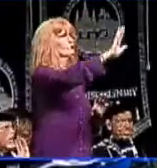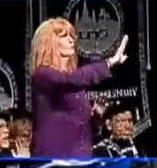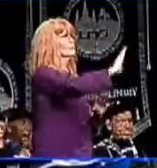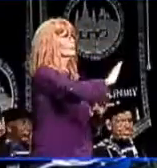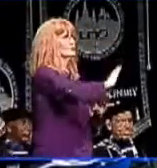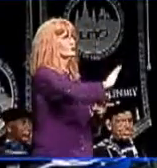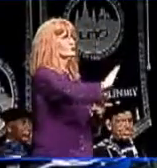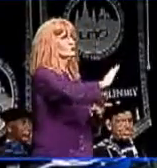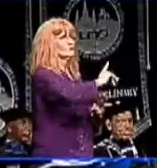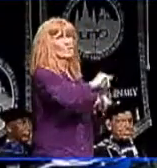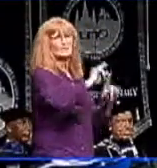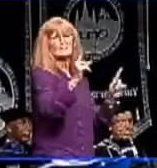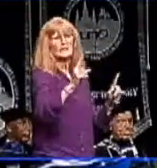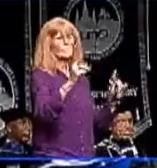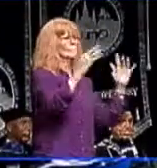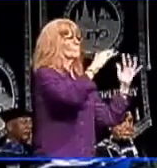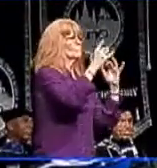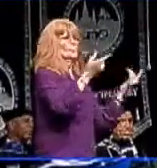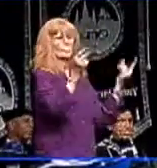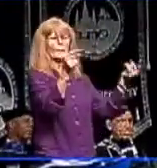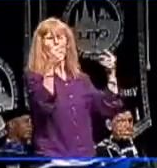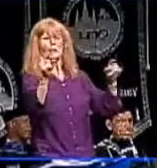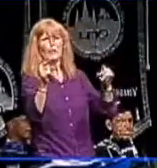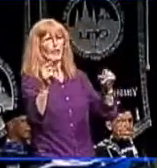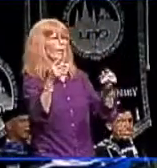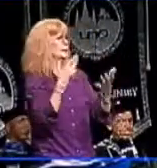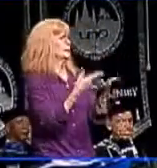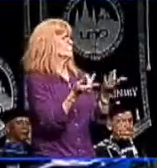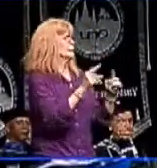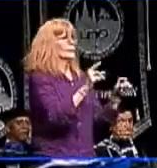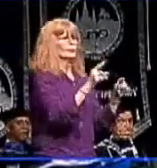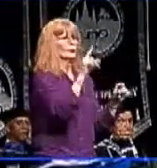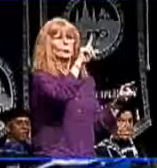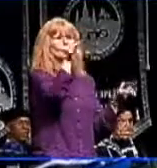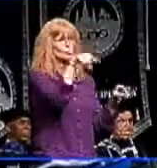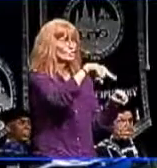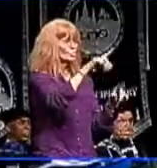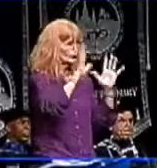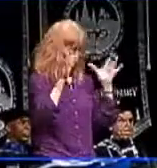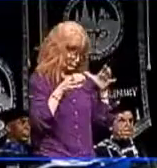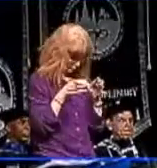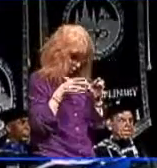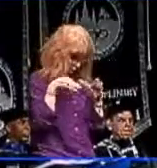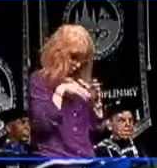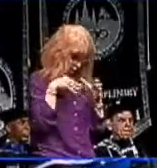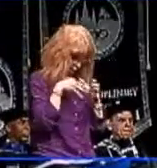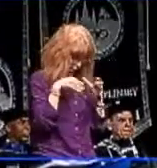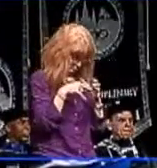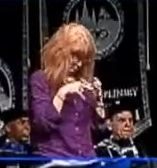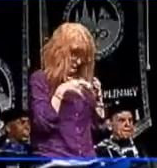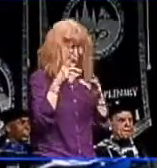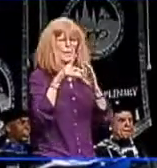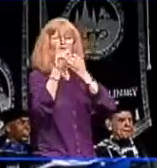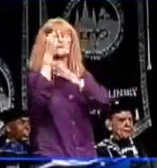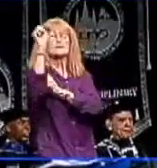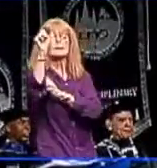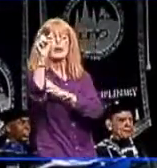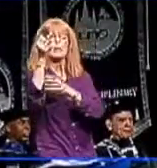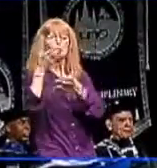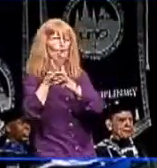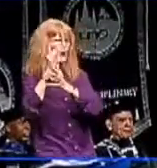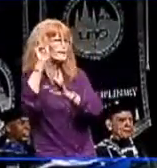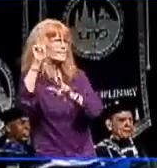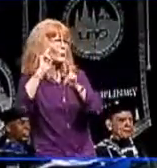in confrontations, political disasters, the denial of human rights to their own people, and they